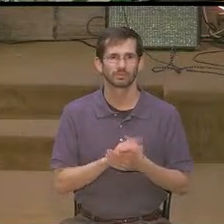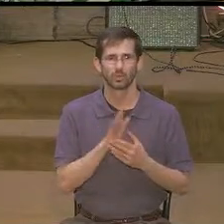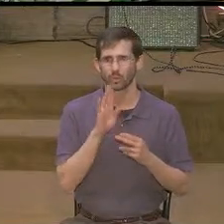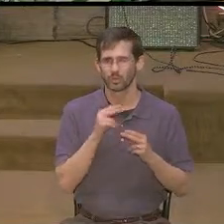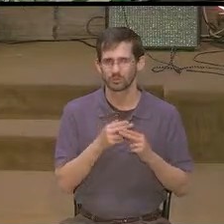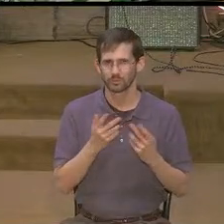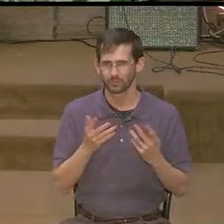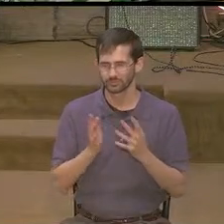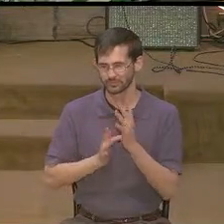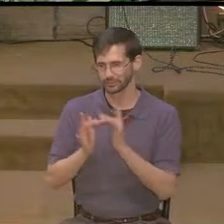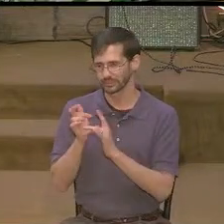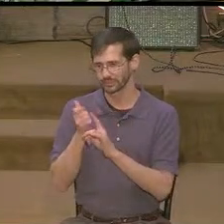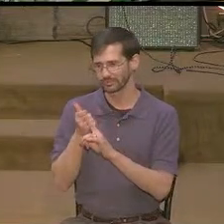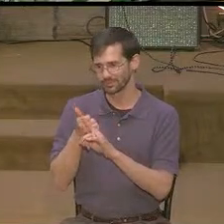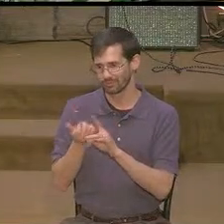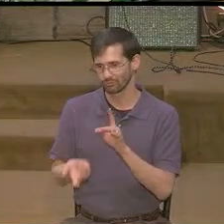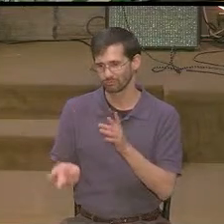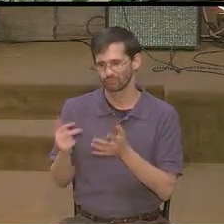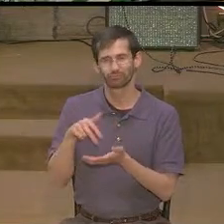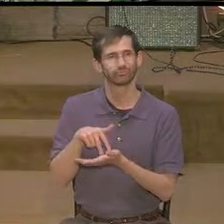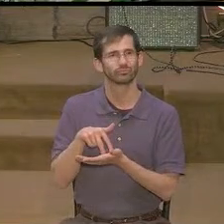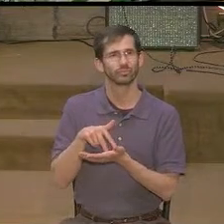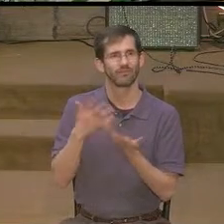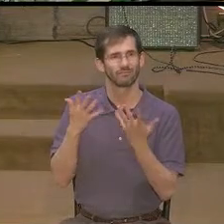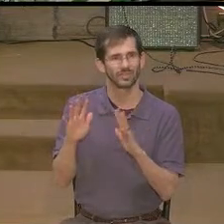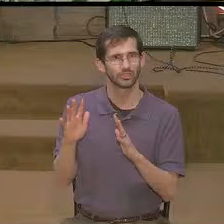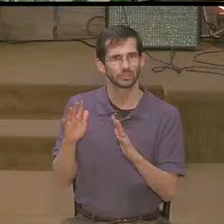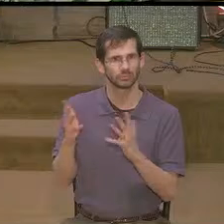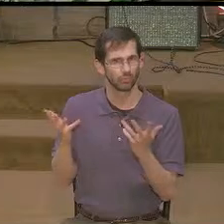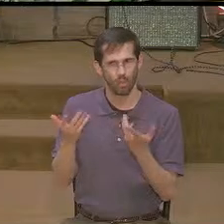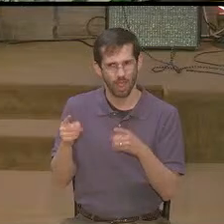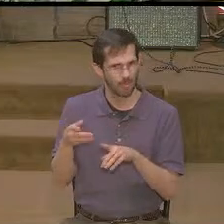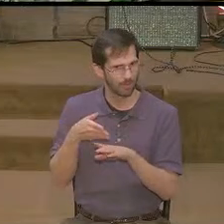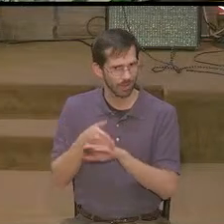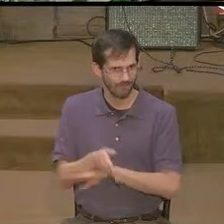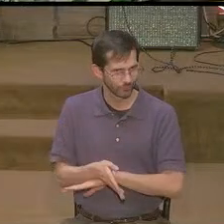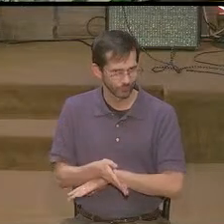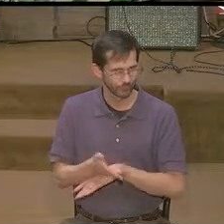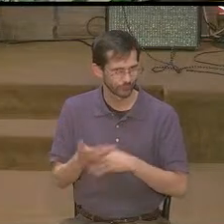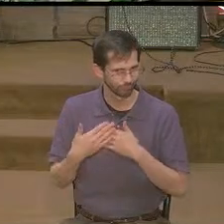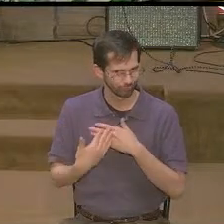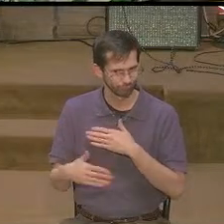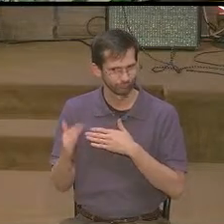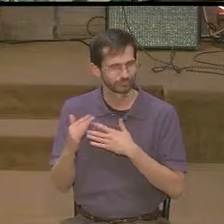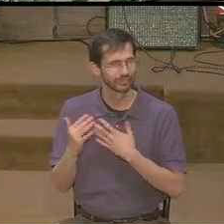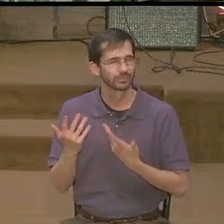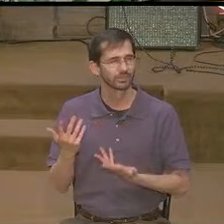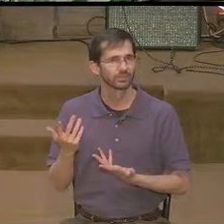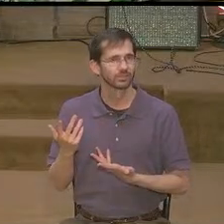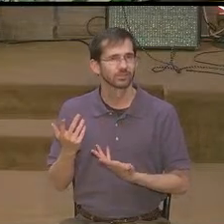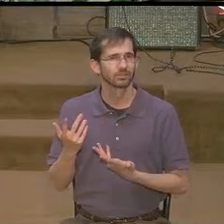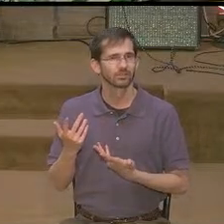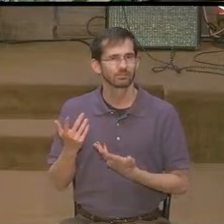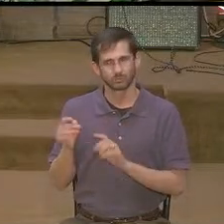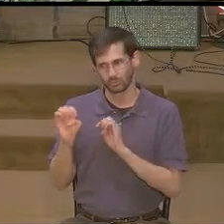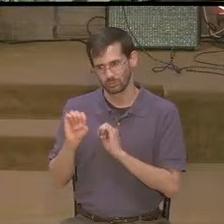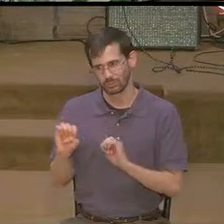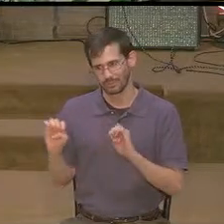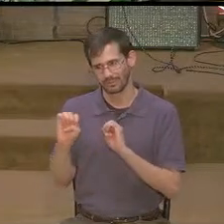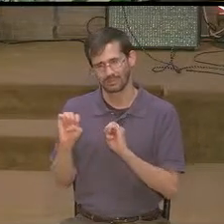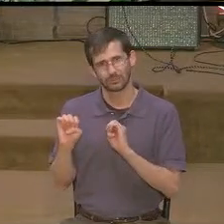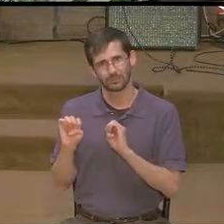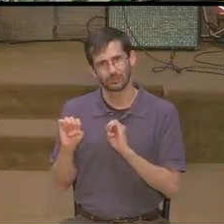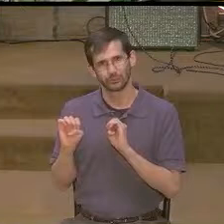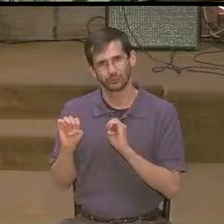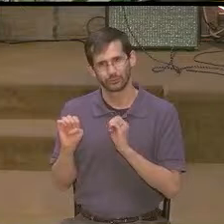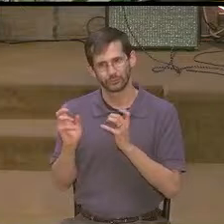about post-resurrection as we are off the heels of Easter service.